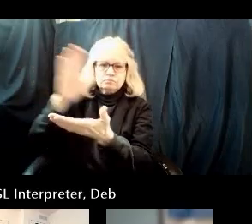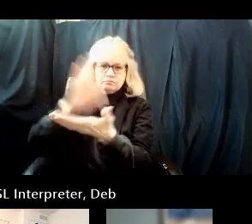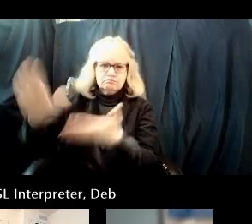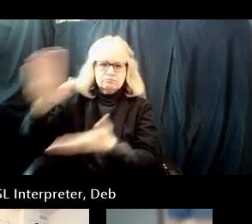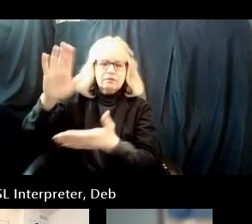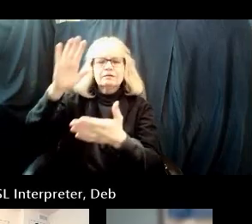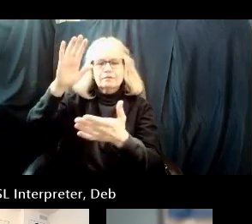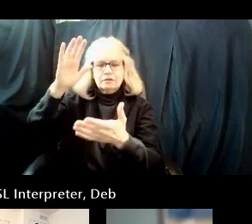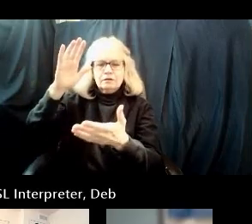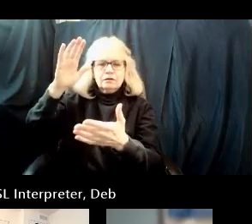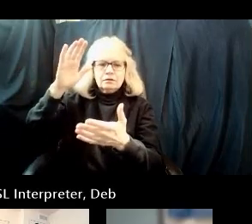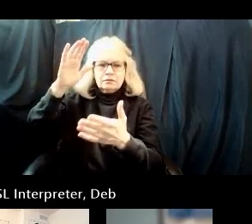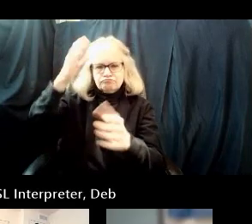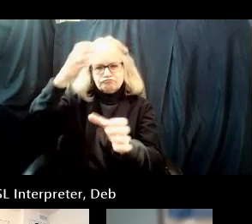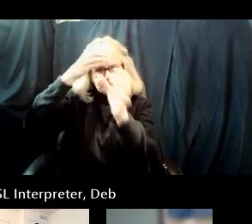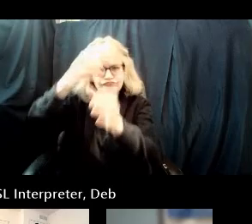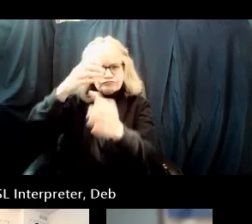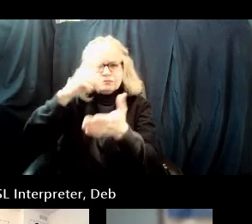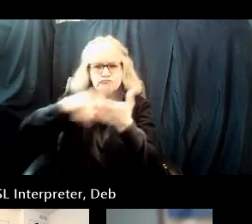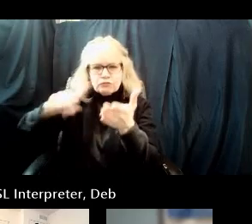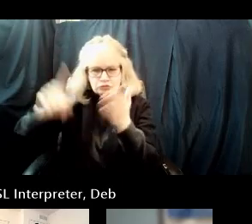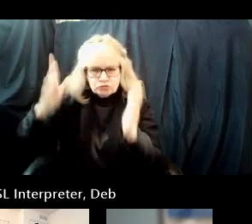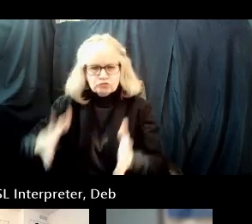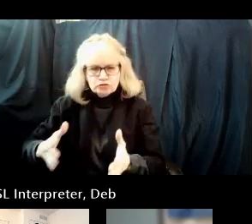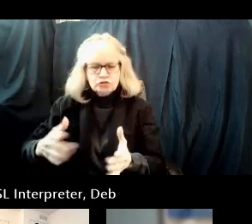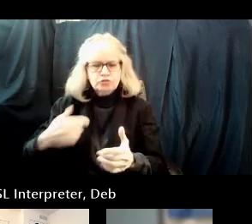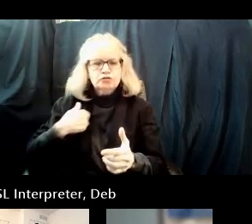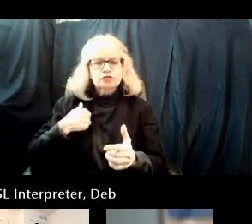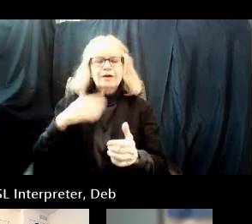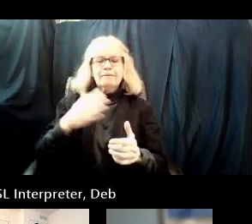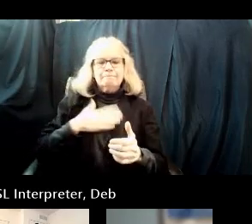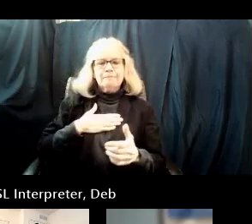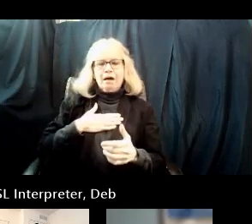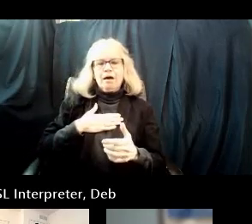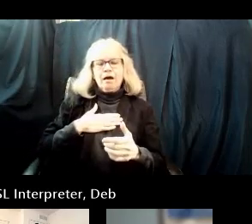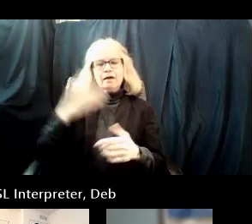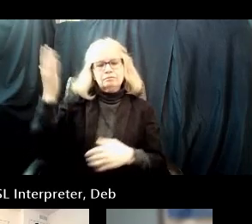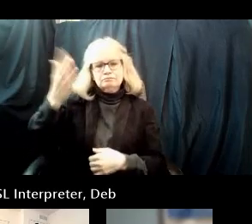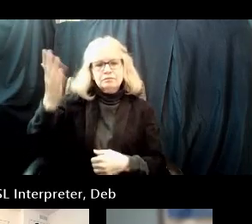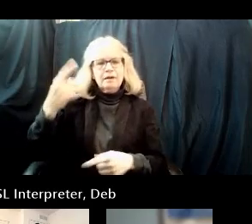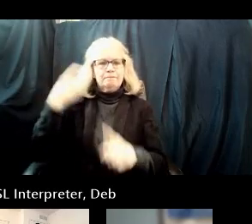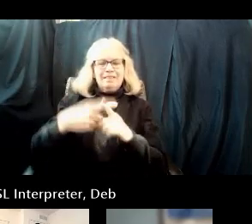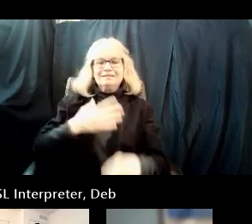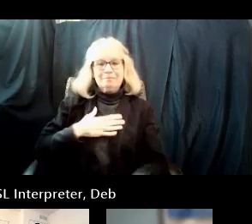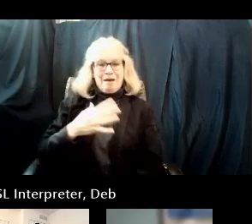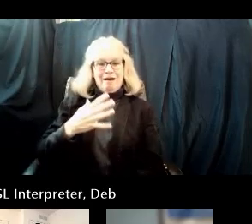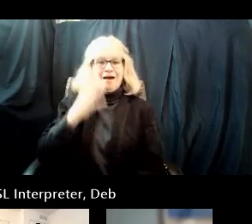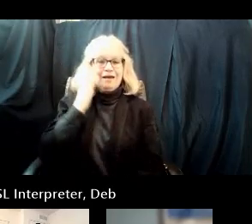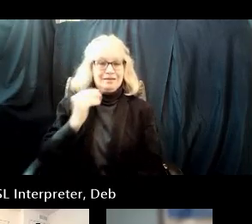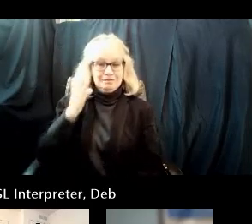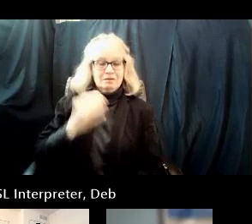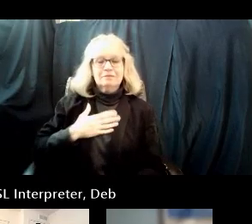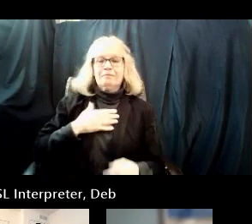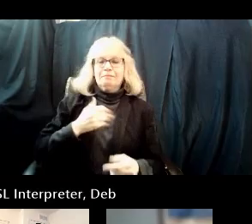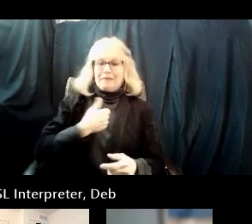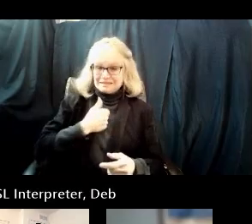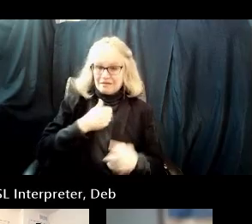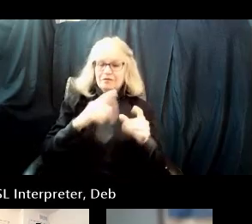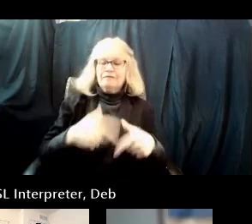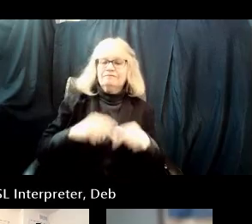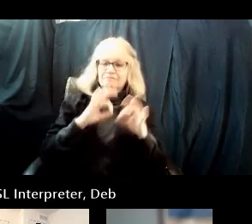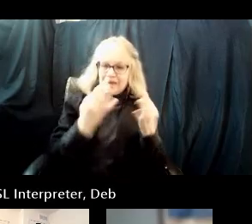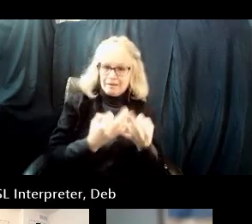These are the lenses that I bring to this presentation, along with my own personal and lived experience from myself, my family, and my